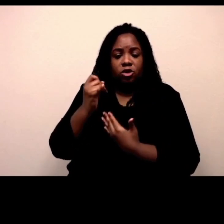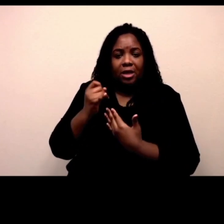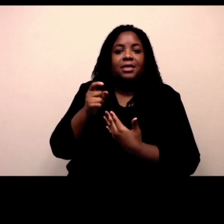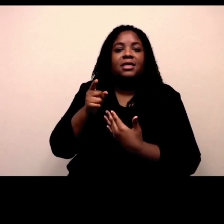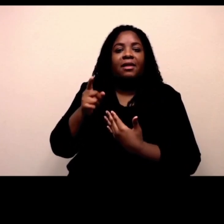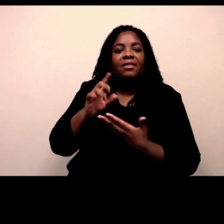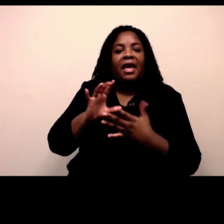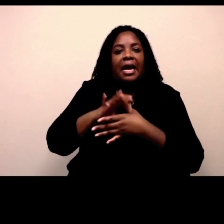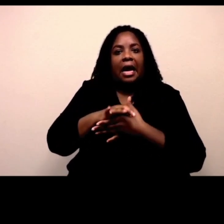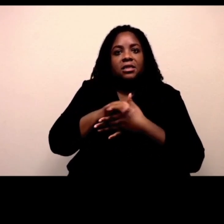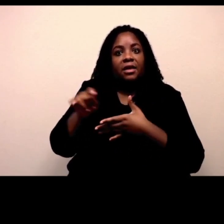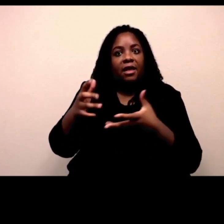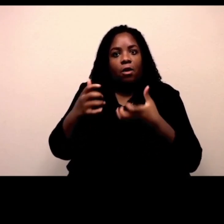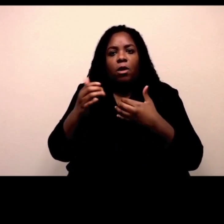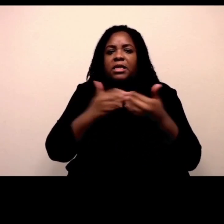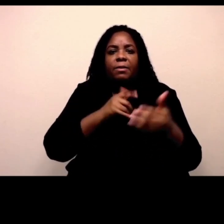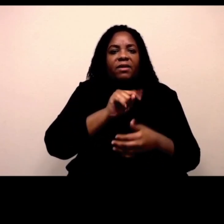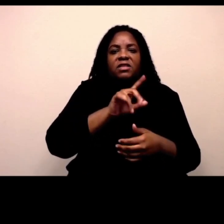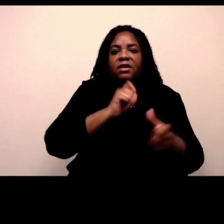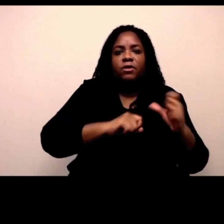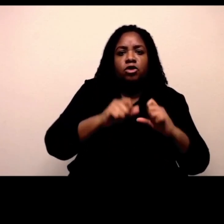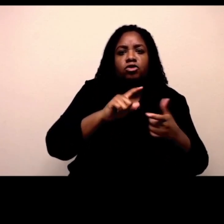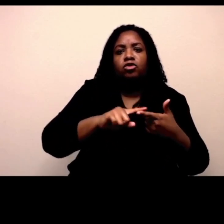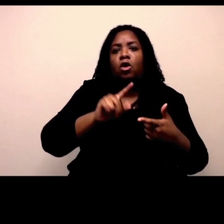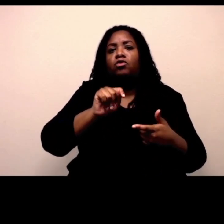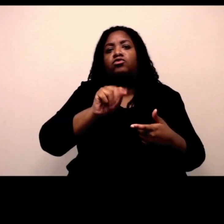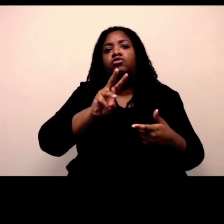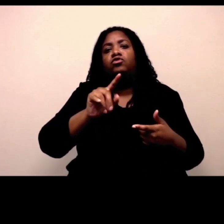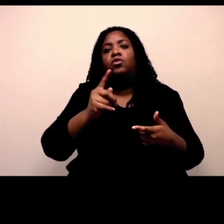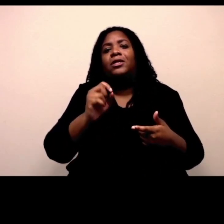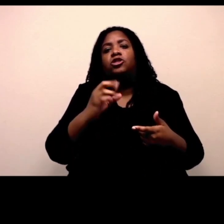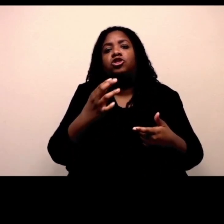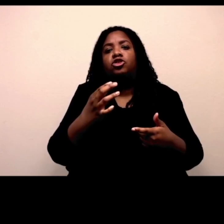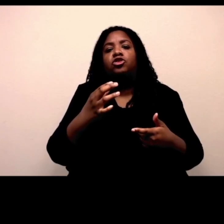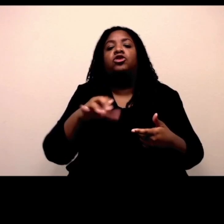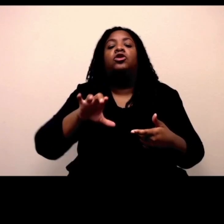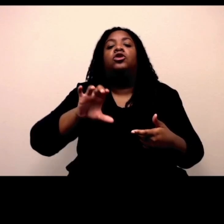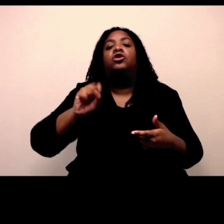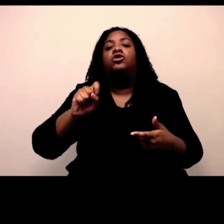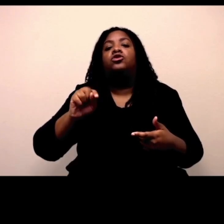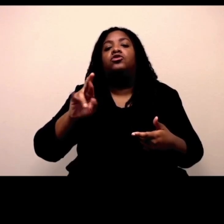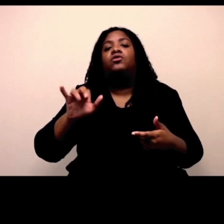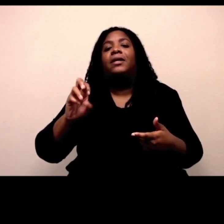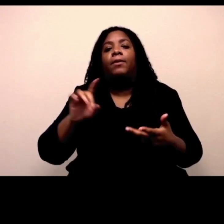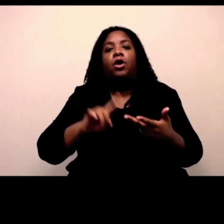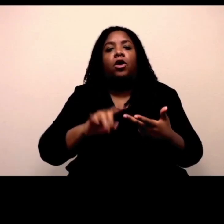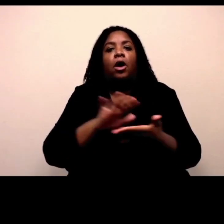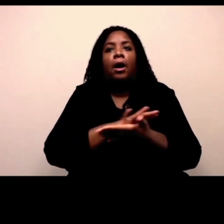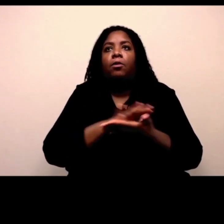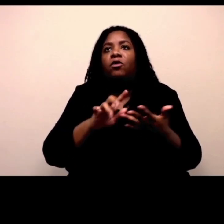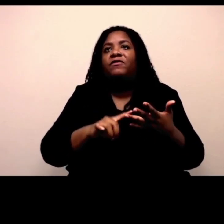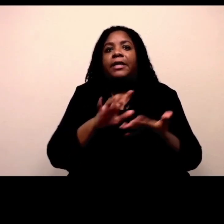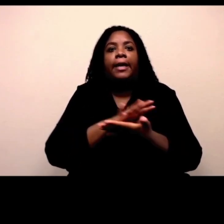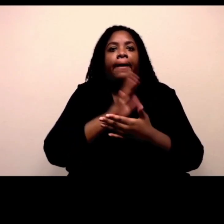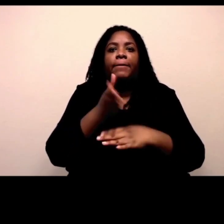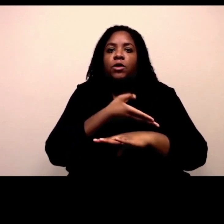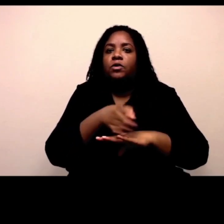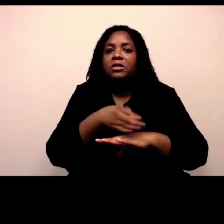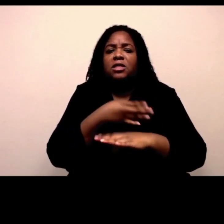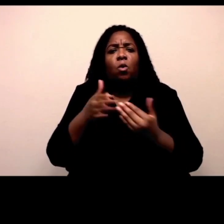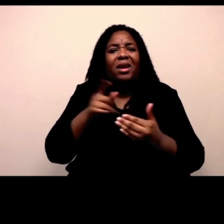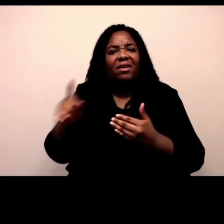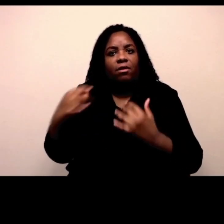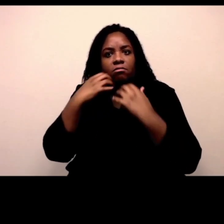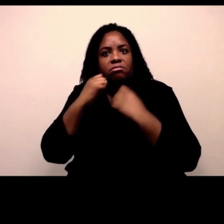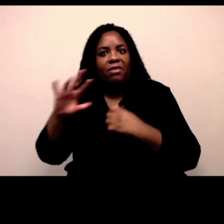they want, whether that's a TV show, whether that is a Twitch streamer, whether that is a movie, or whether that's music that they care about in their